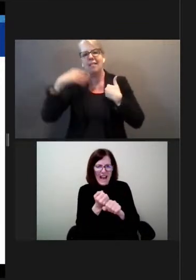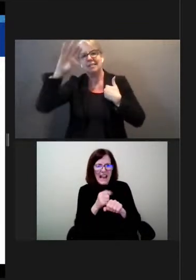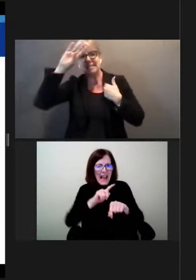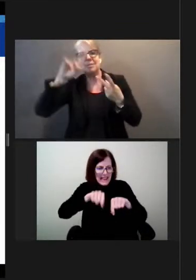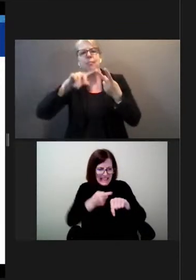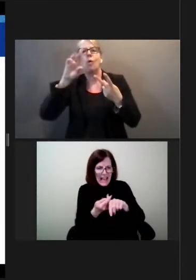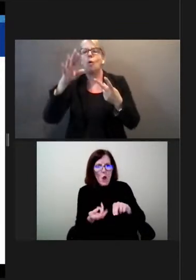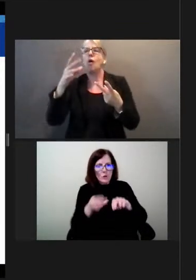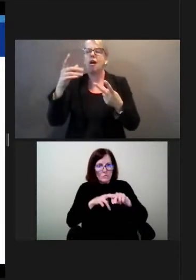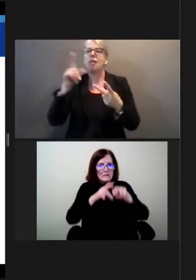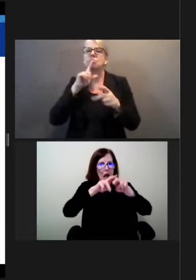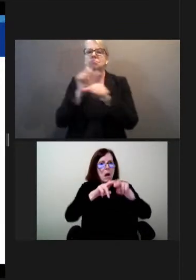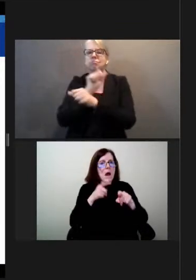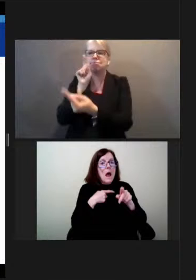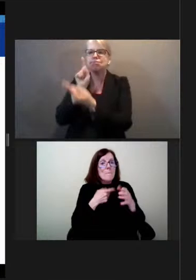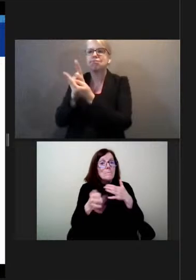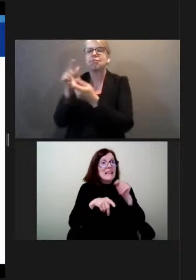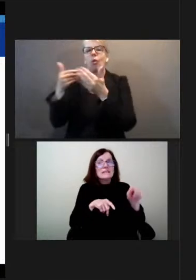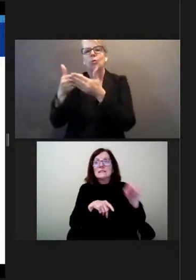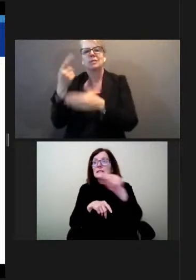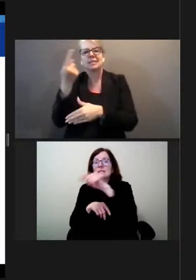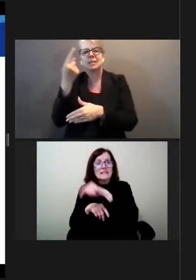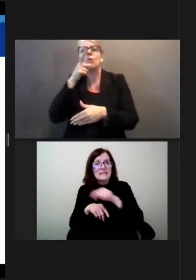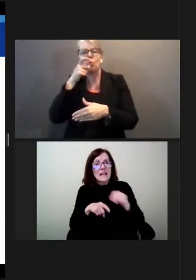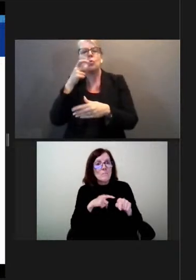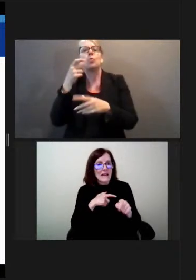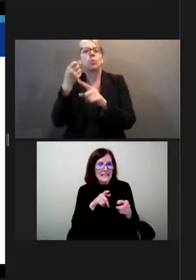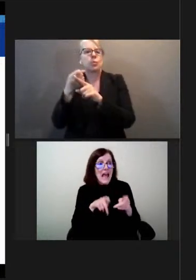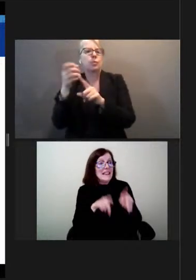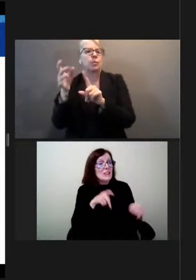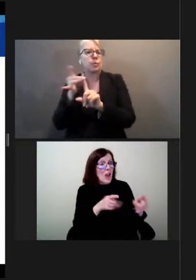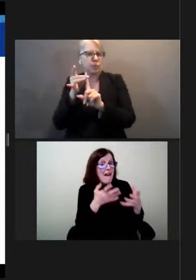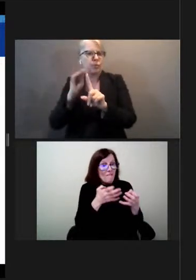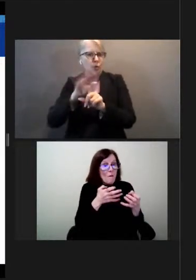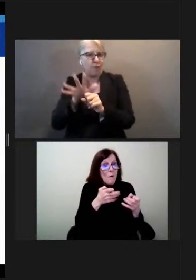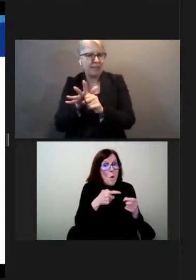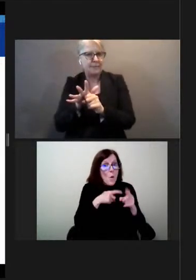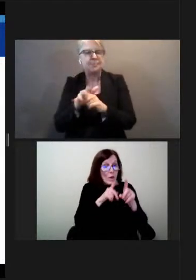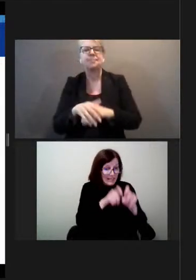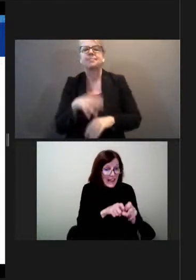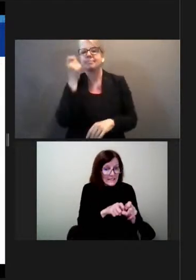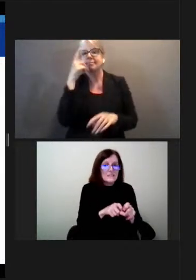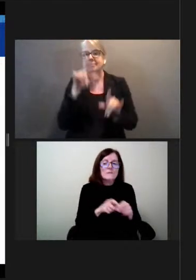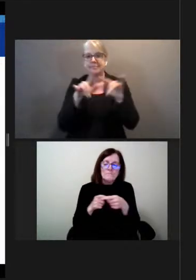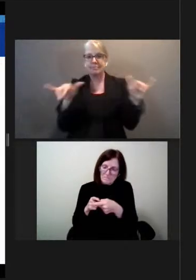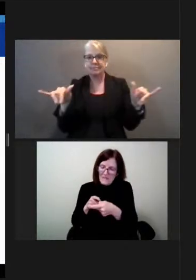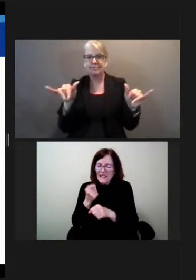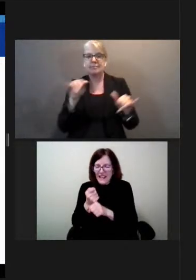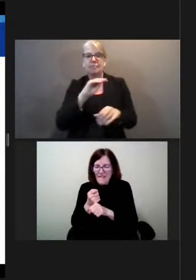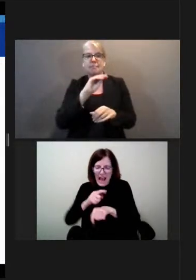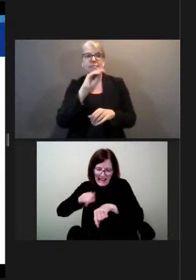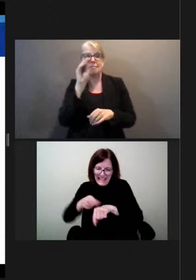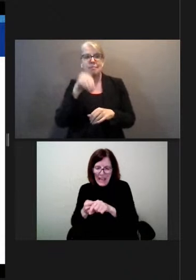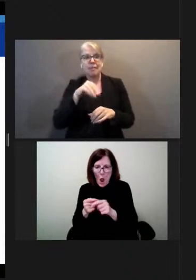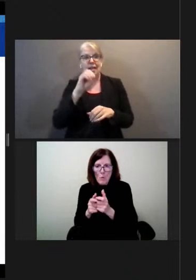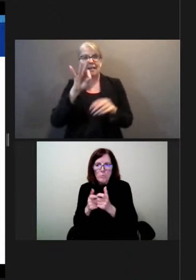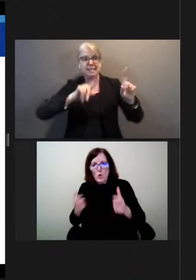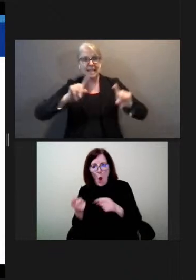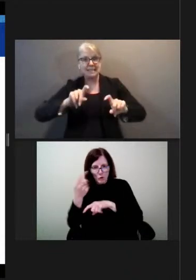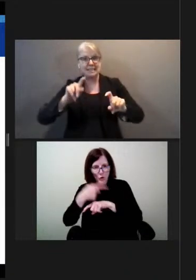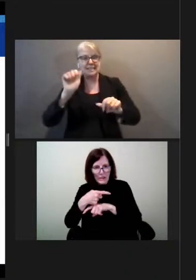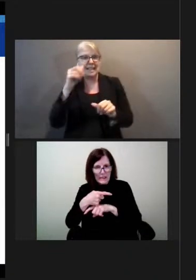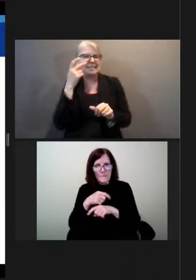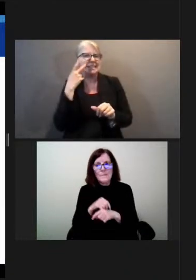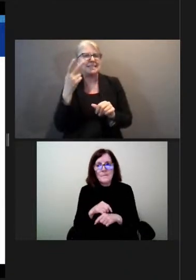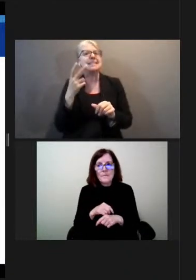contacts of individuals who are infected with COVID. At the same time, the proportion of tests, and as you can see on the